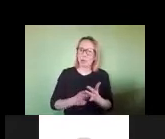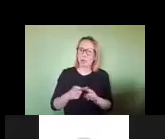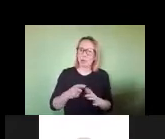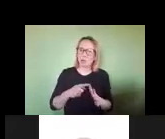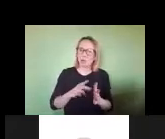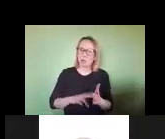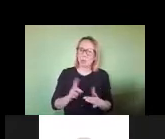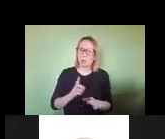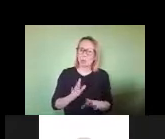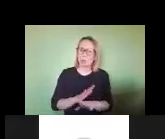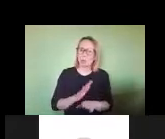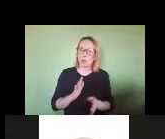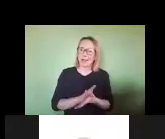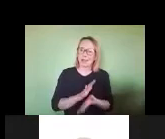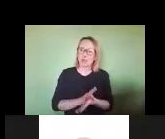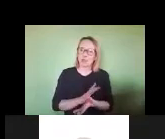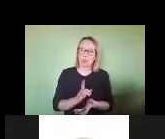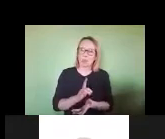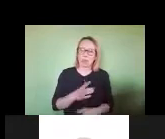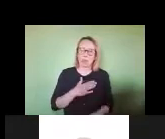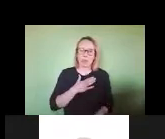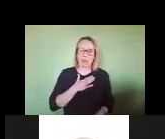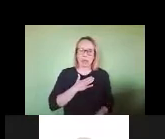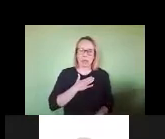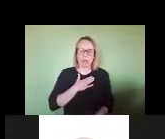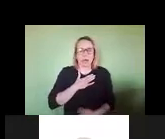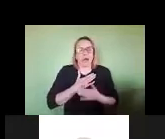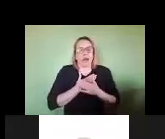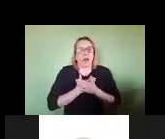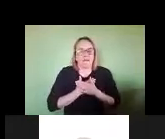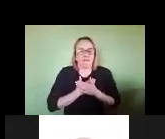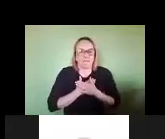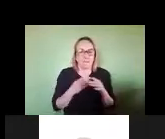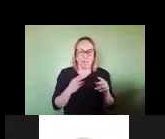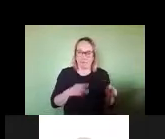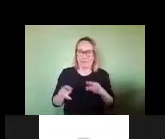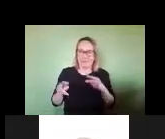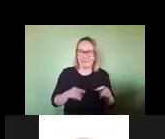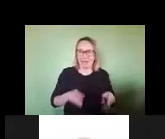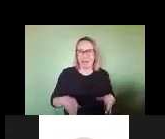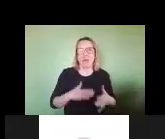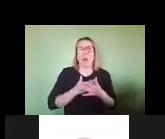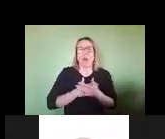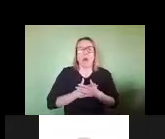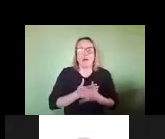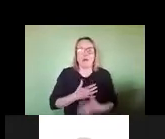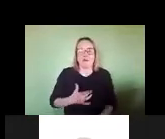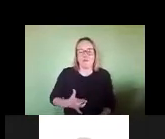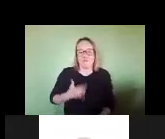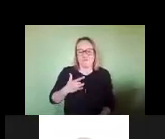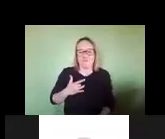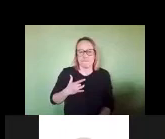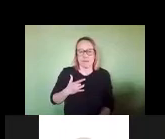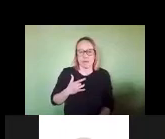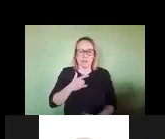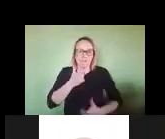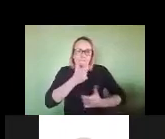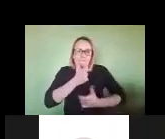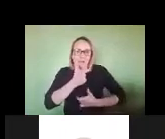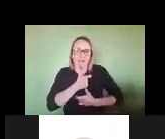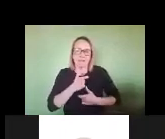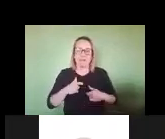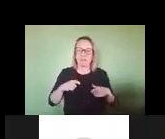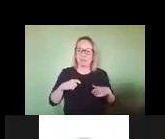dancing? I love my dancing. It makes me having fun and relaxing.